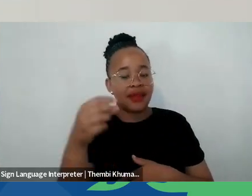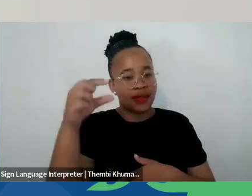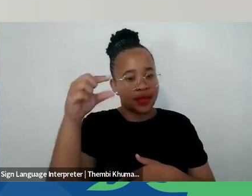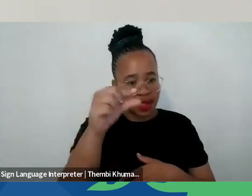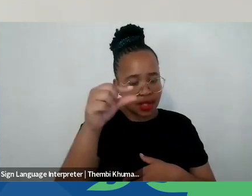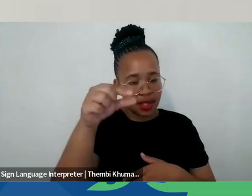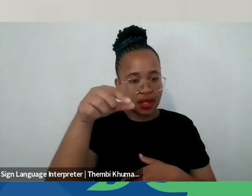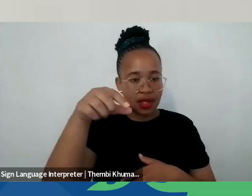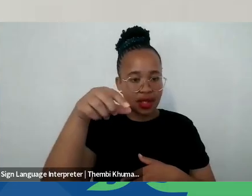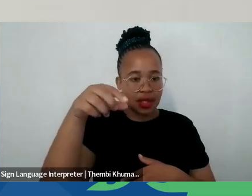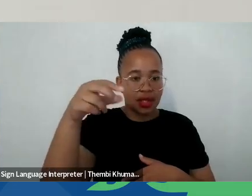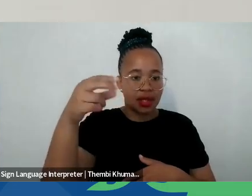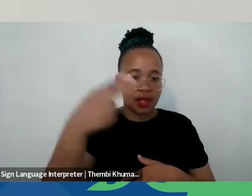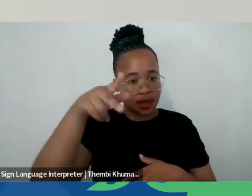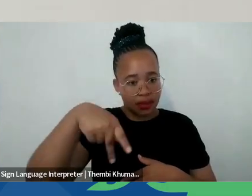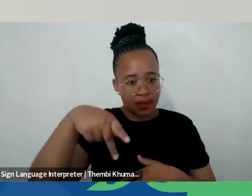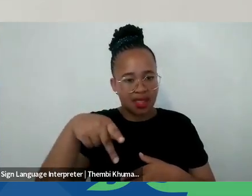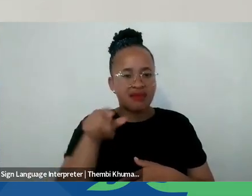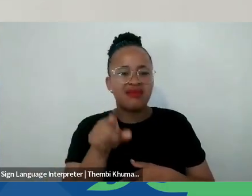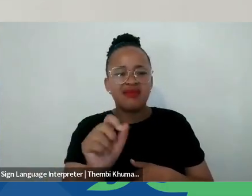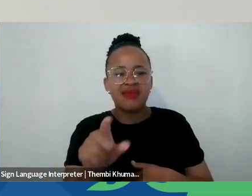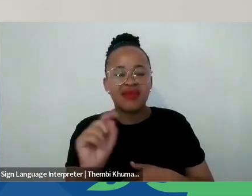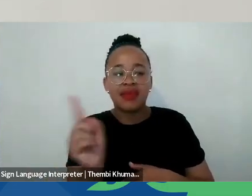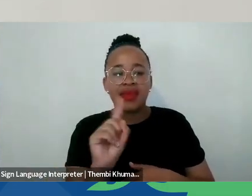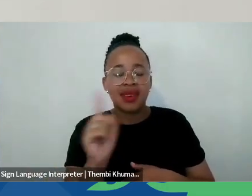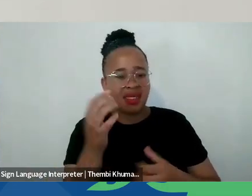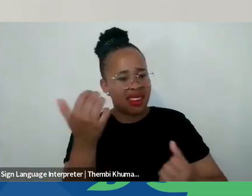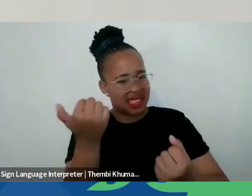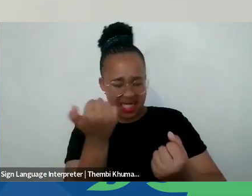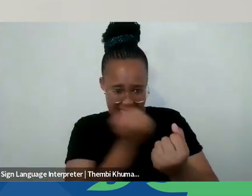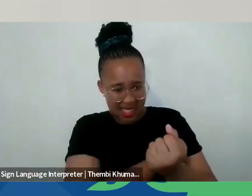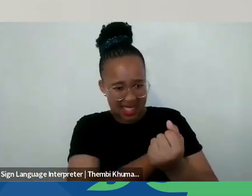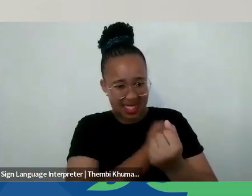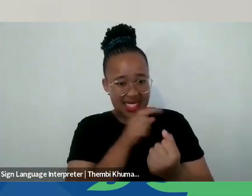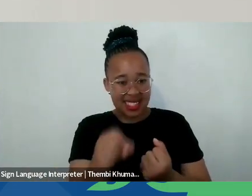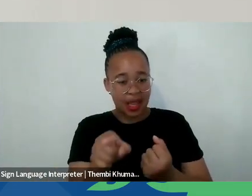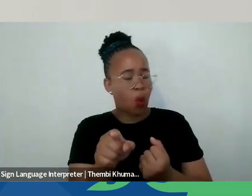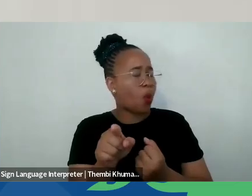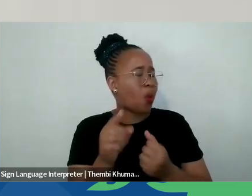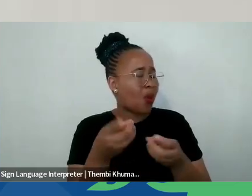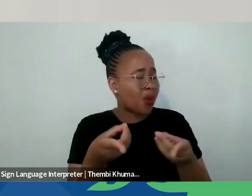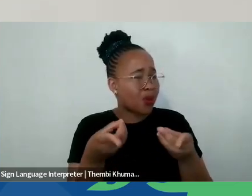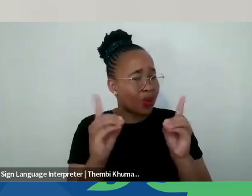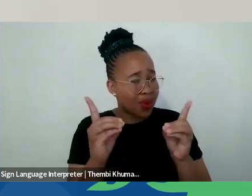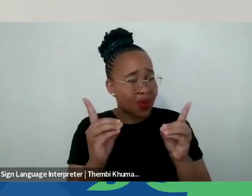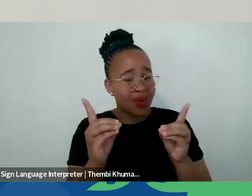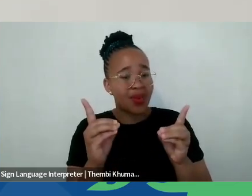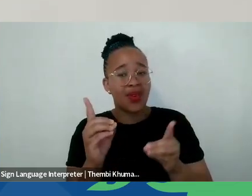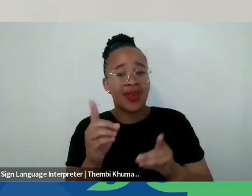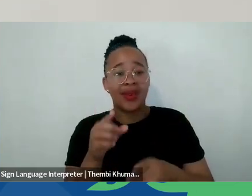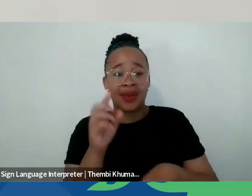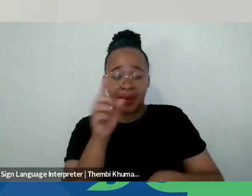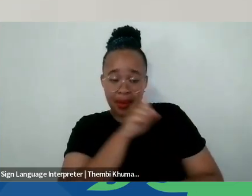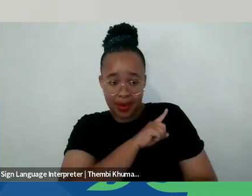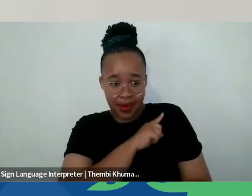drug, the date rape drug. So that is a very dangerous drug in terms of you really need to know